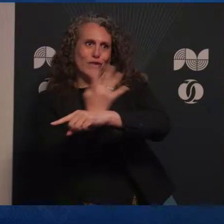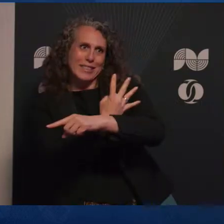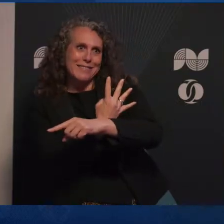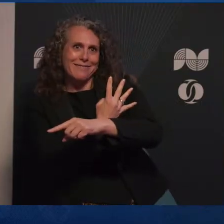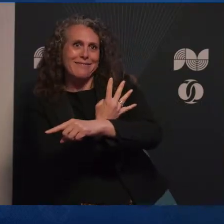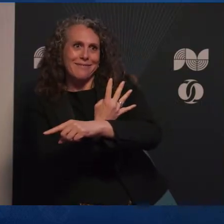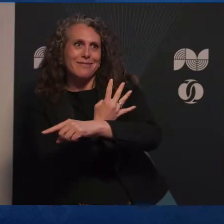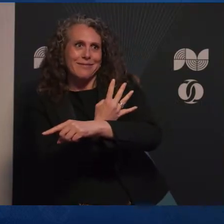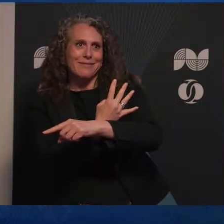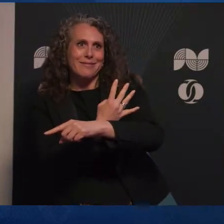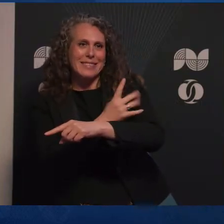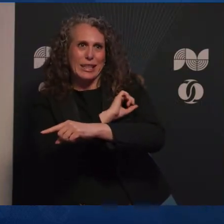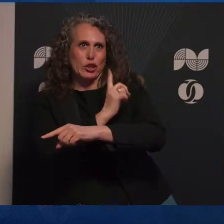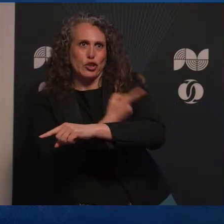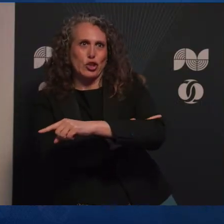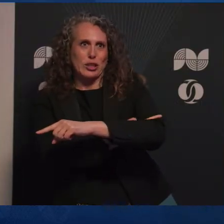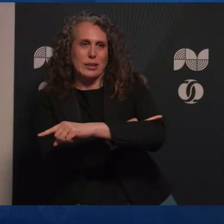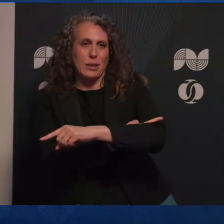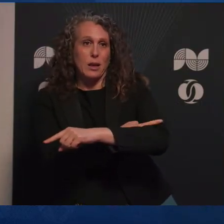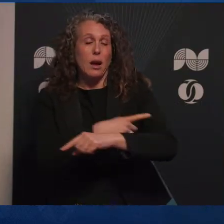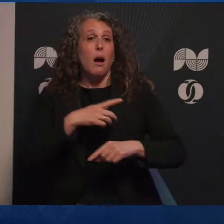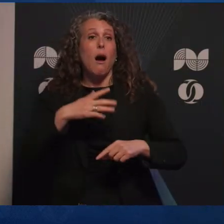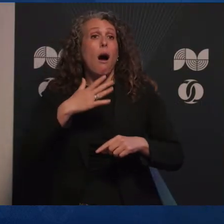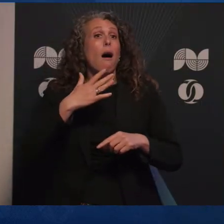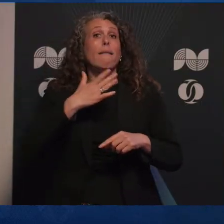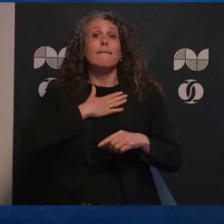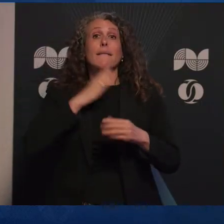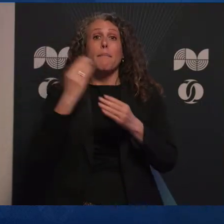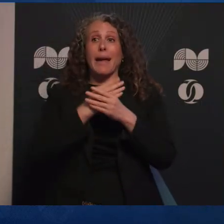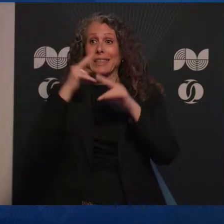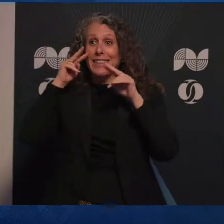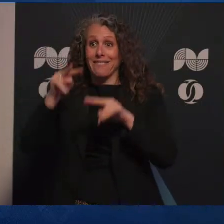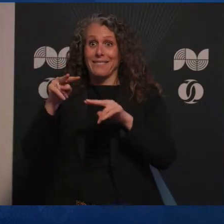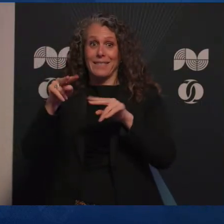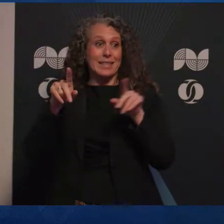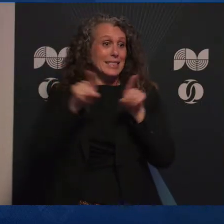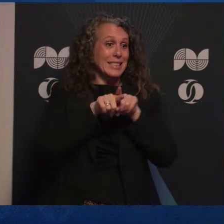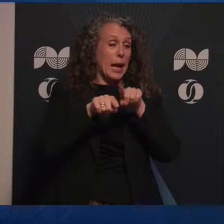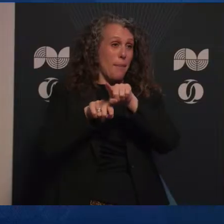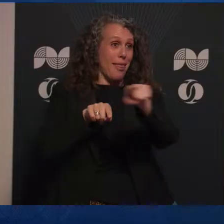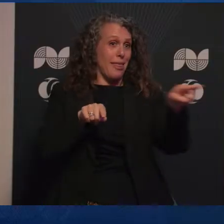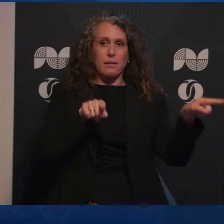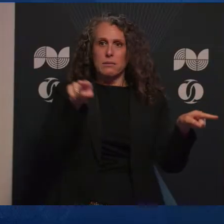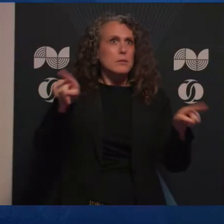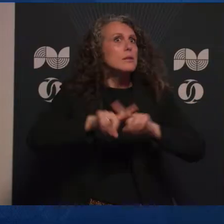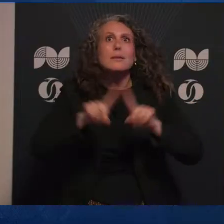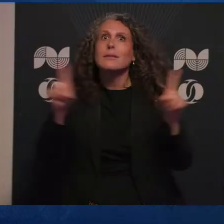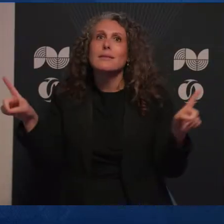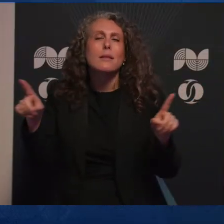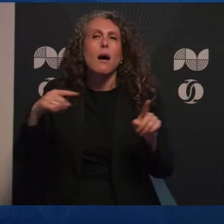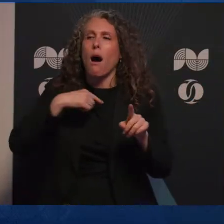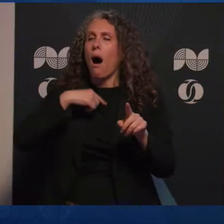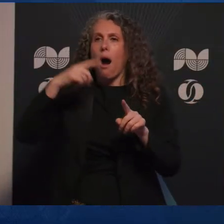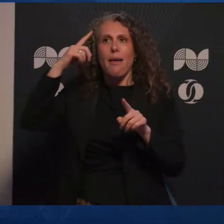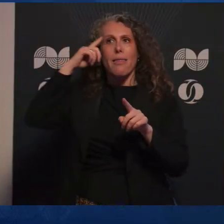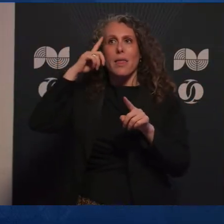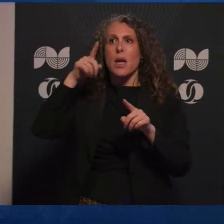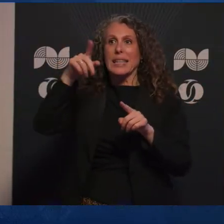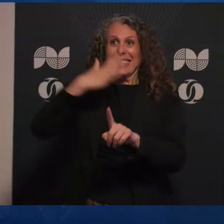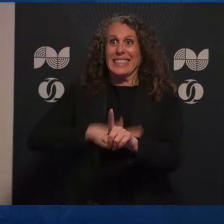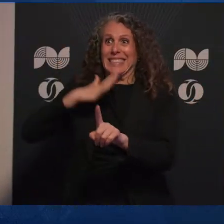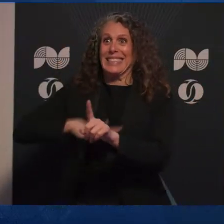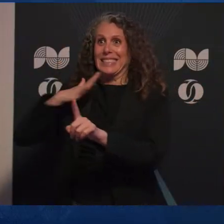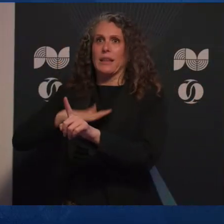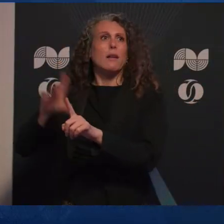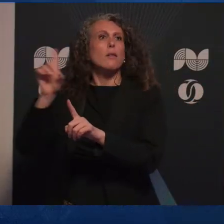the area where we took a totally different approach. We were not demand-driven, we were very much supply-oriented. We created the